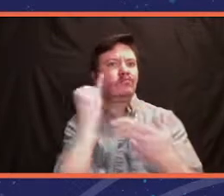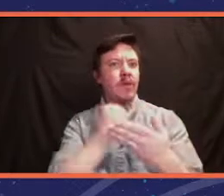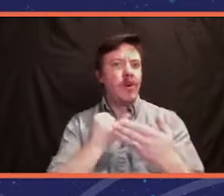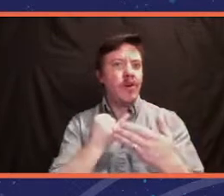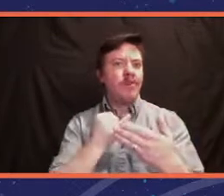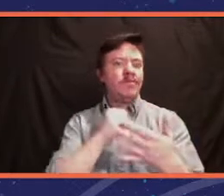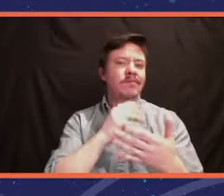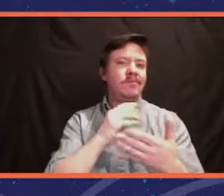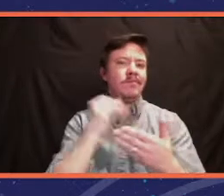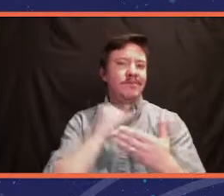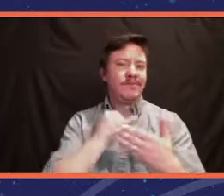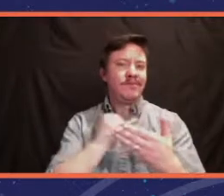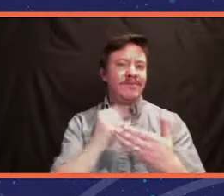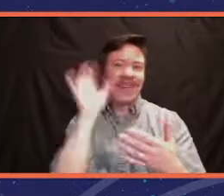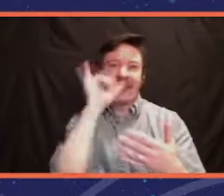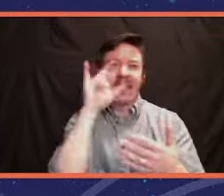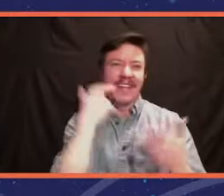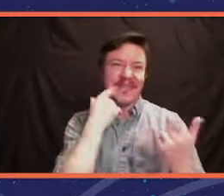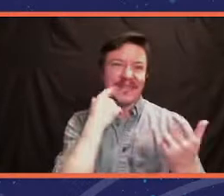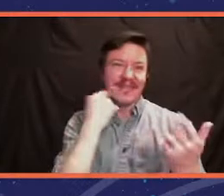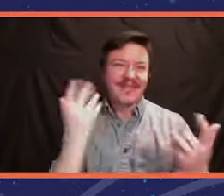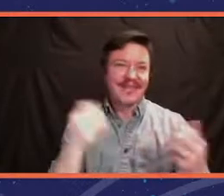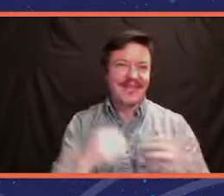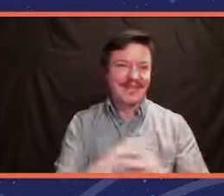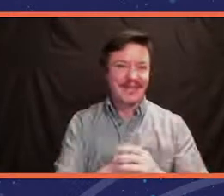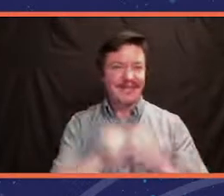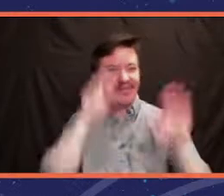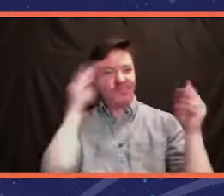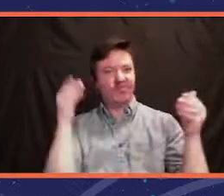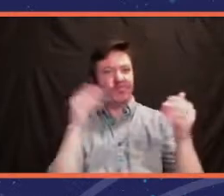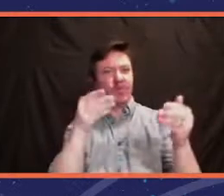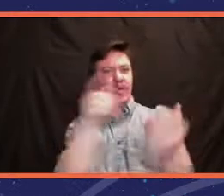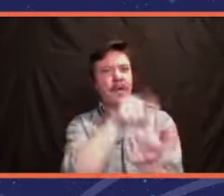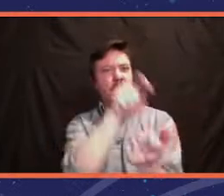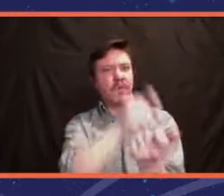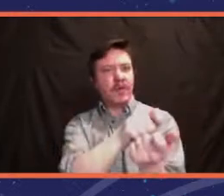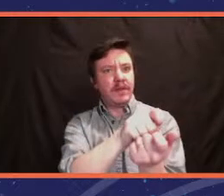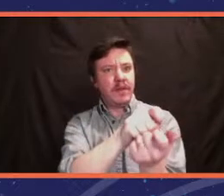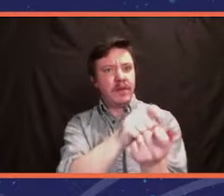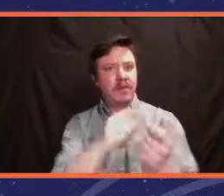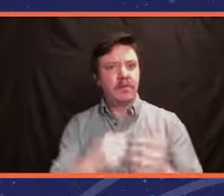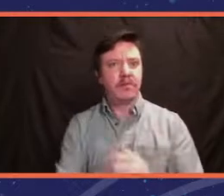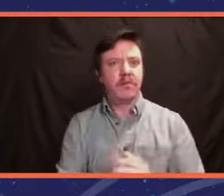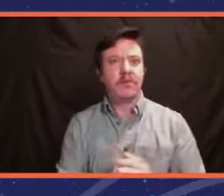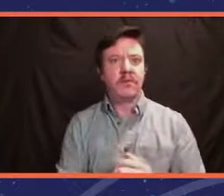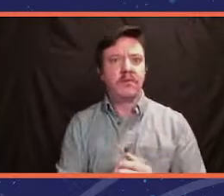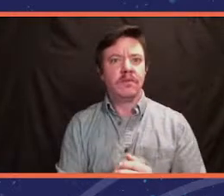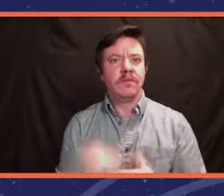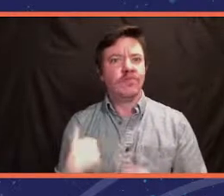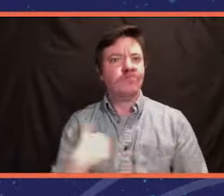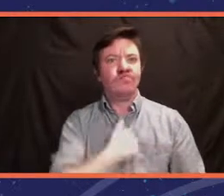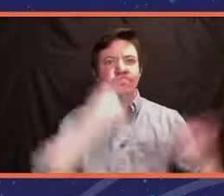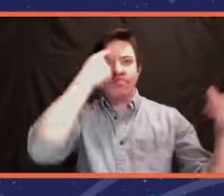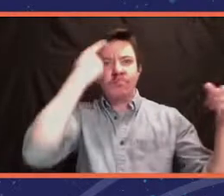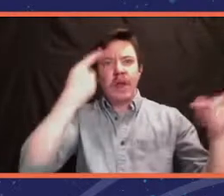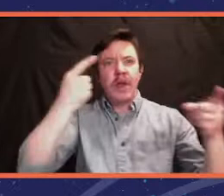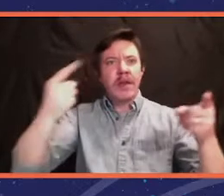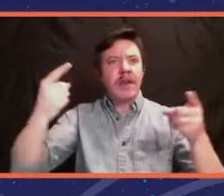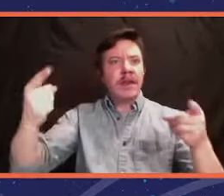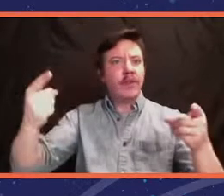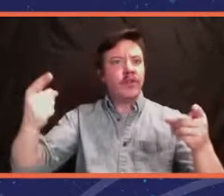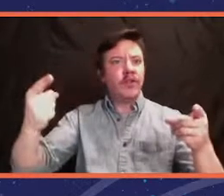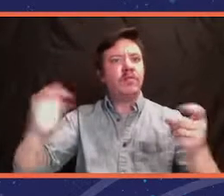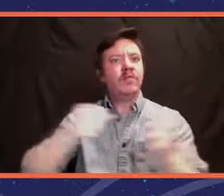that. And then, and like focusing on that specifically, I would say we can all just get in tune with the forces that are around